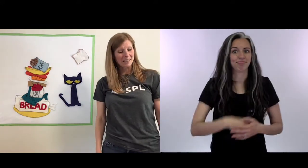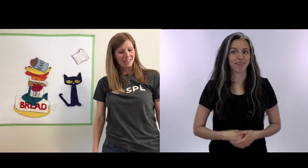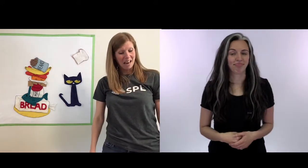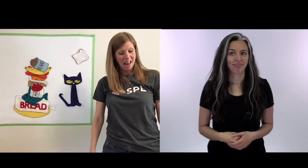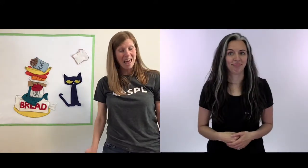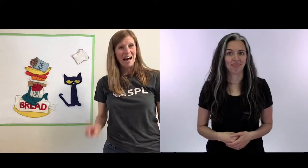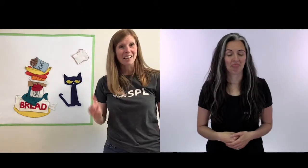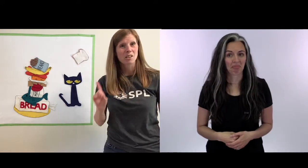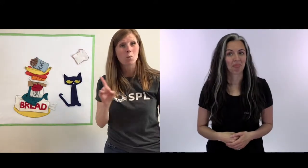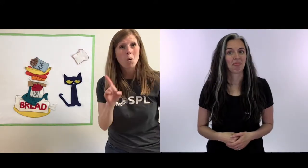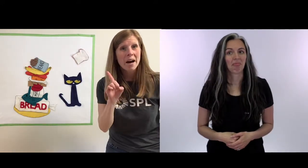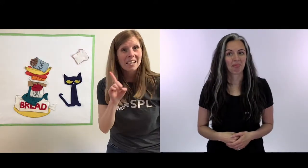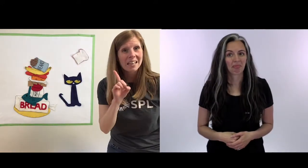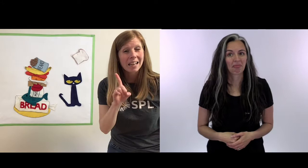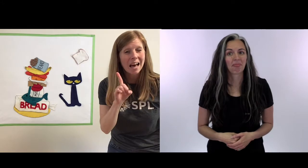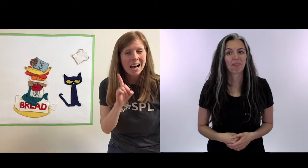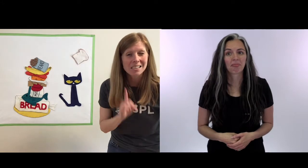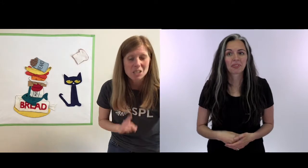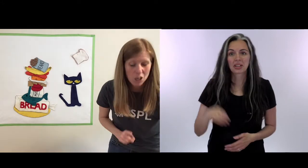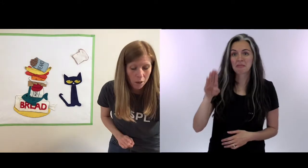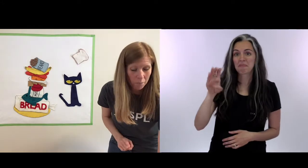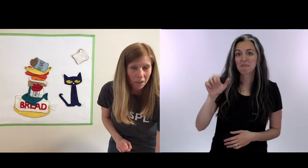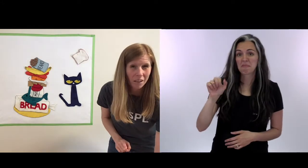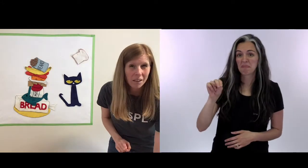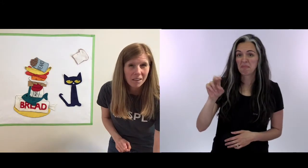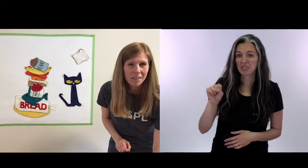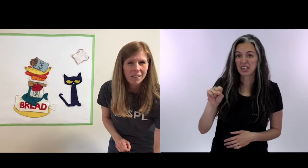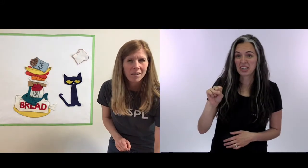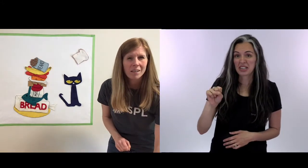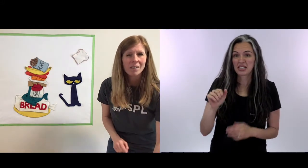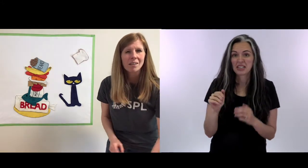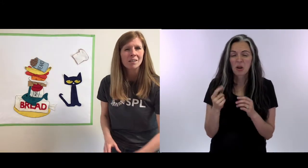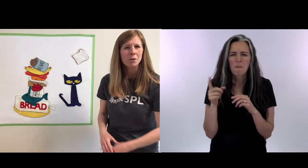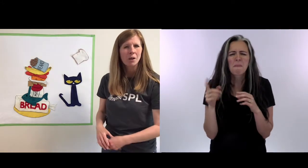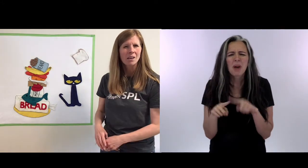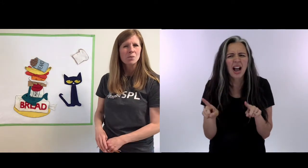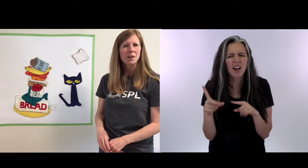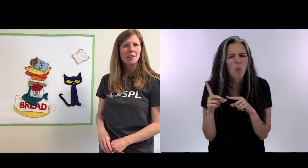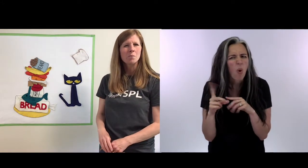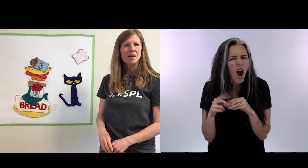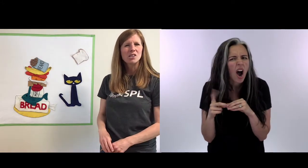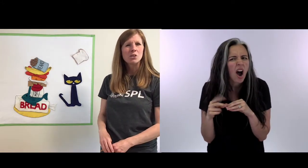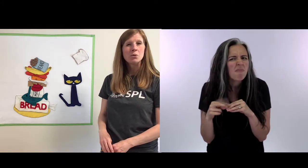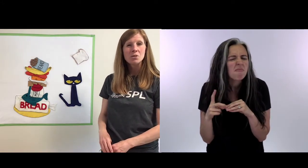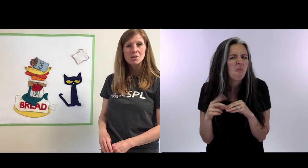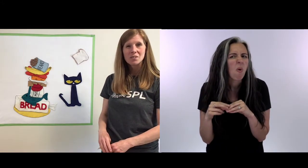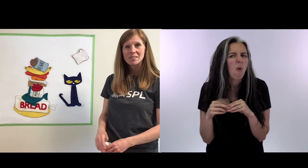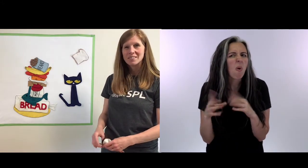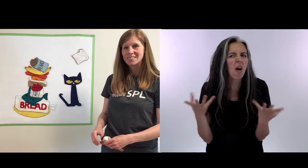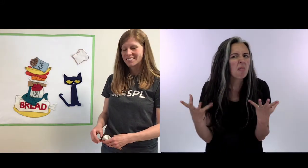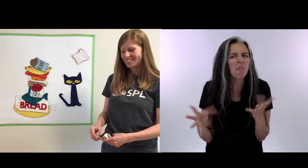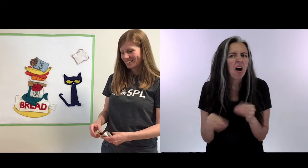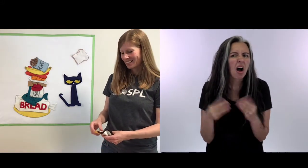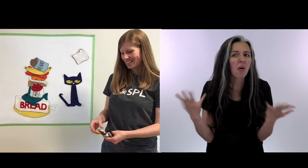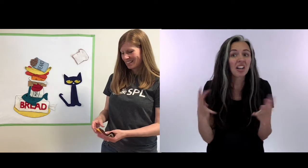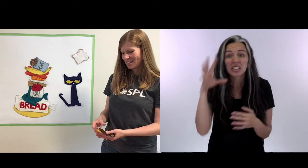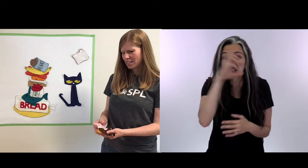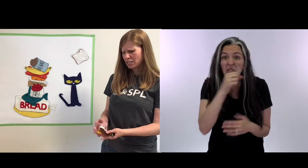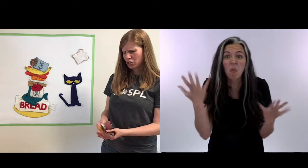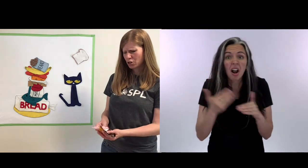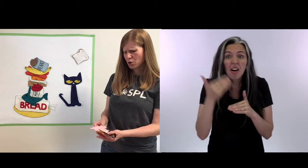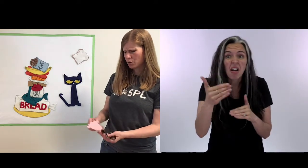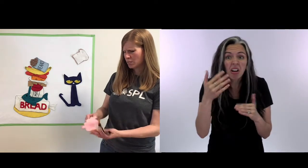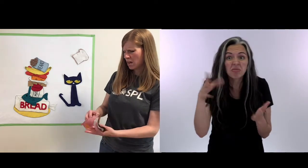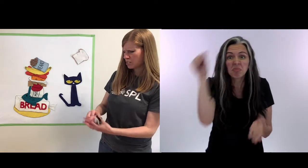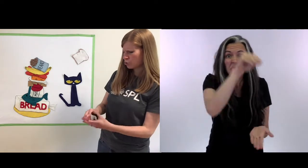Beans. And one last topping. Can you guess what he might choose?